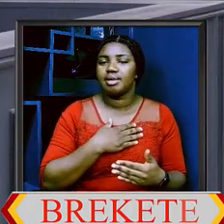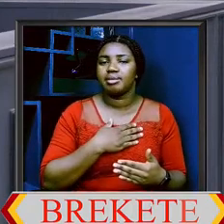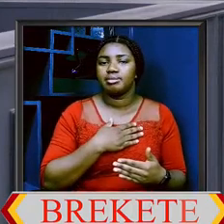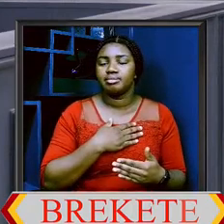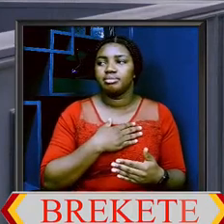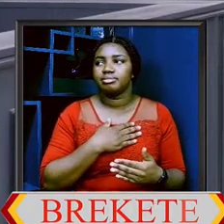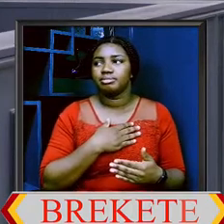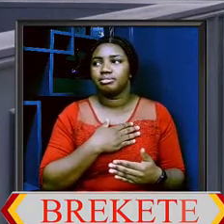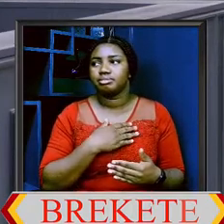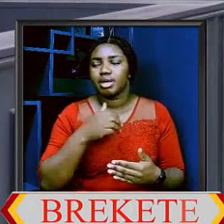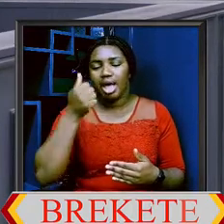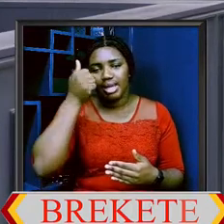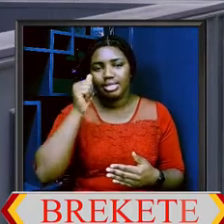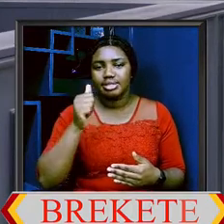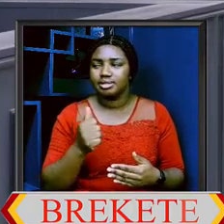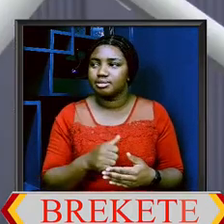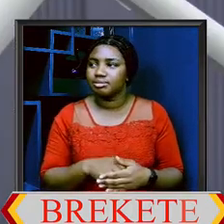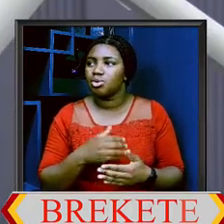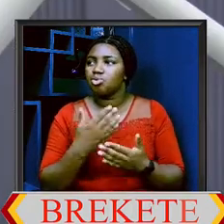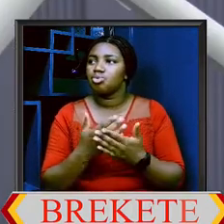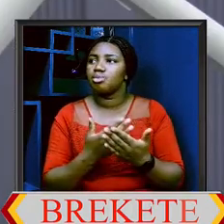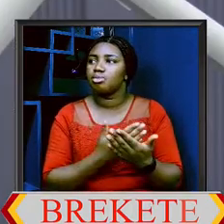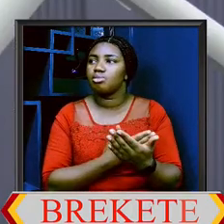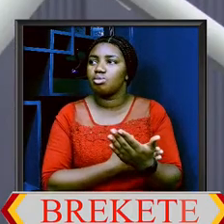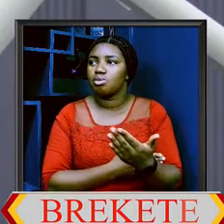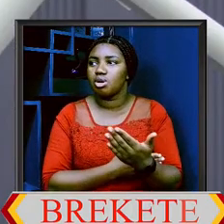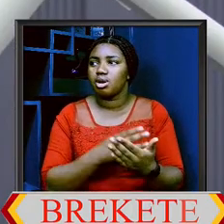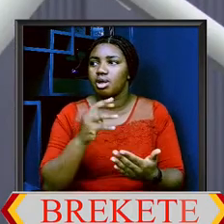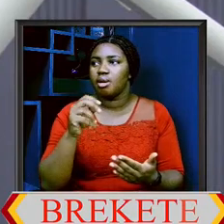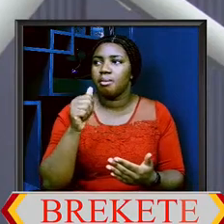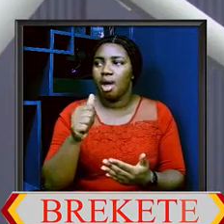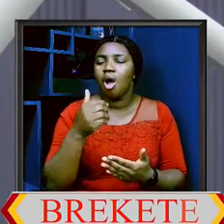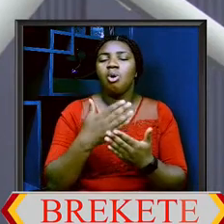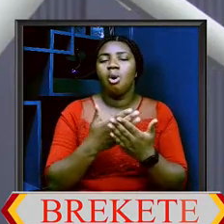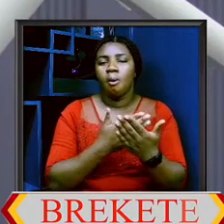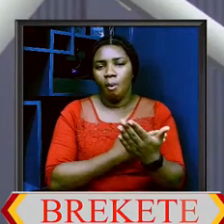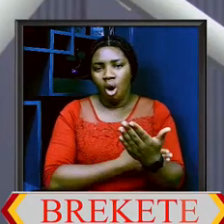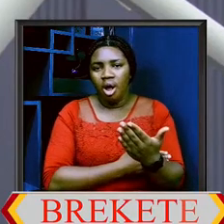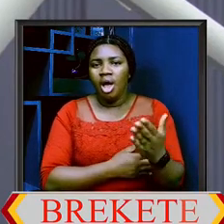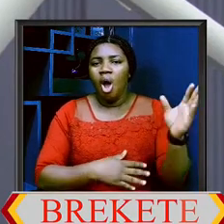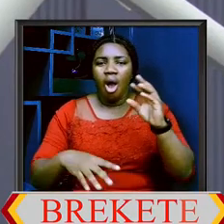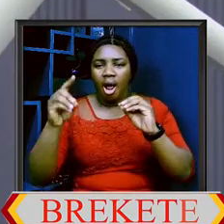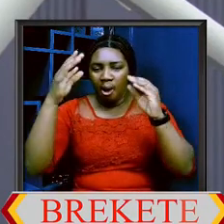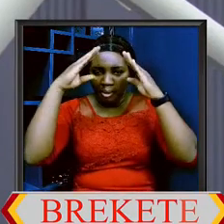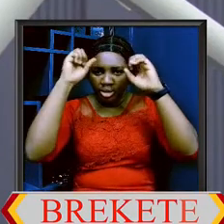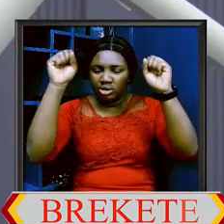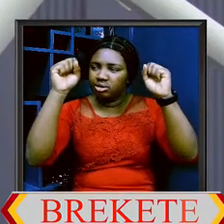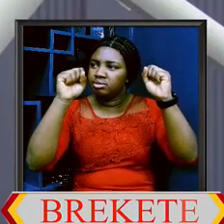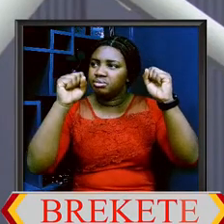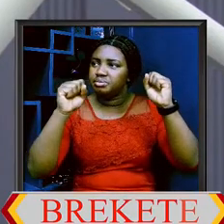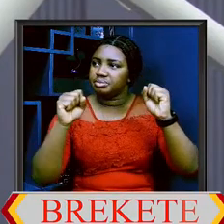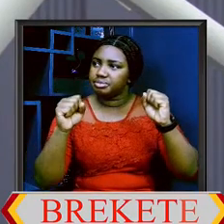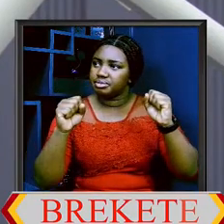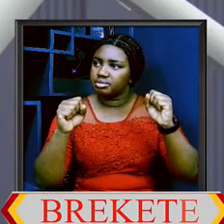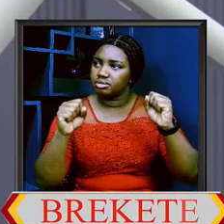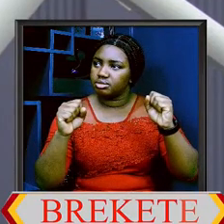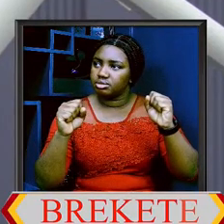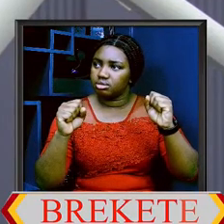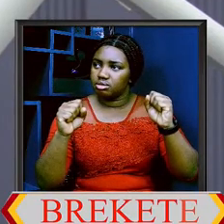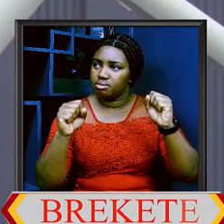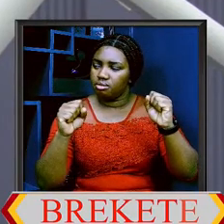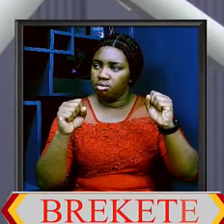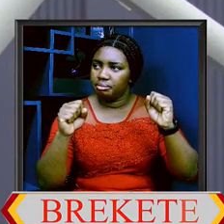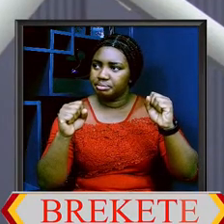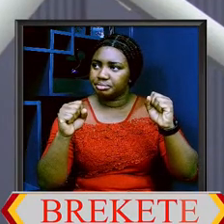my my auntie good morning Ma good morning sir ordinary president yes ma